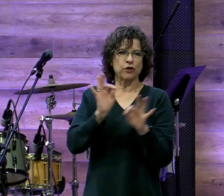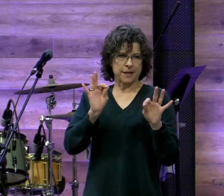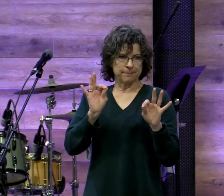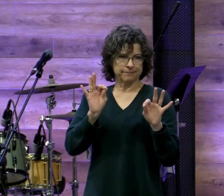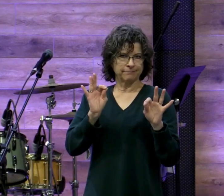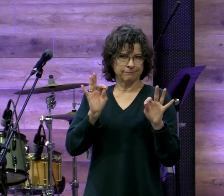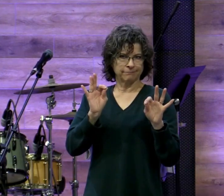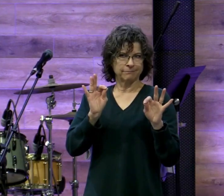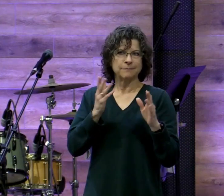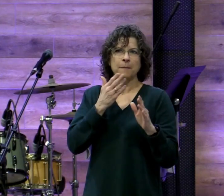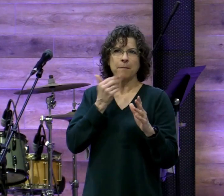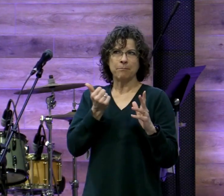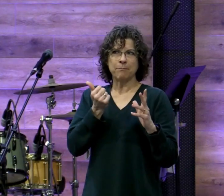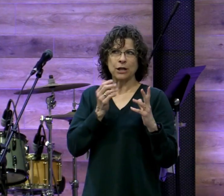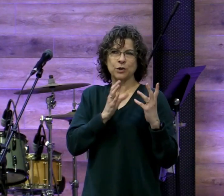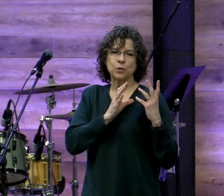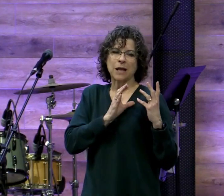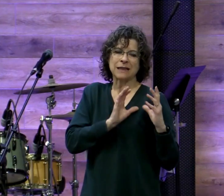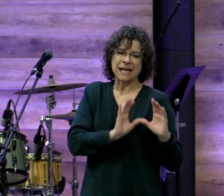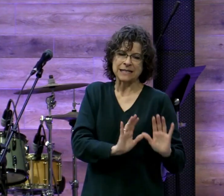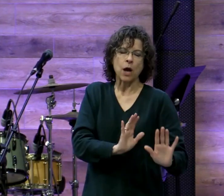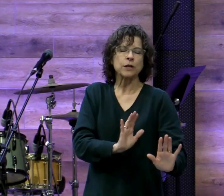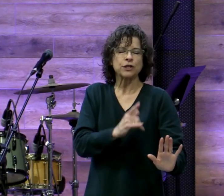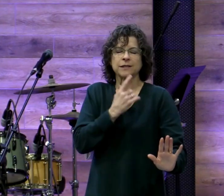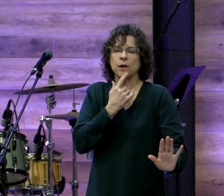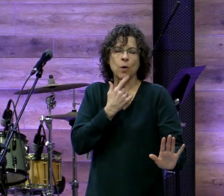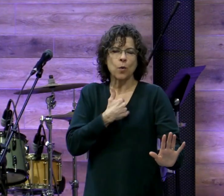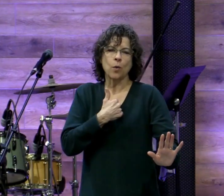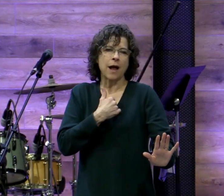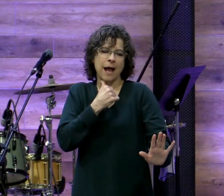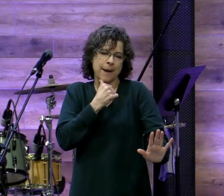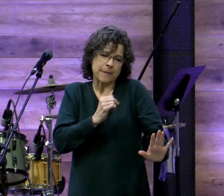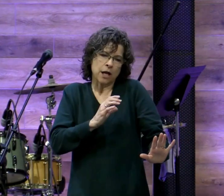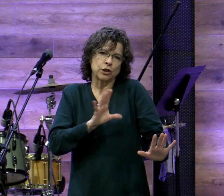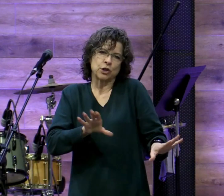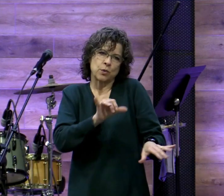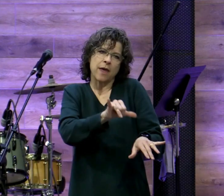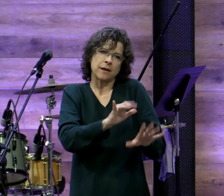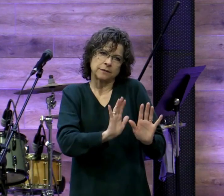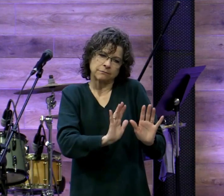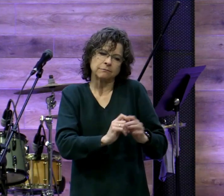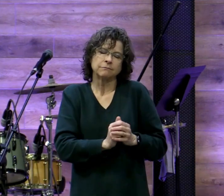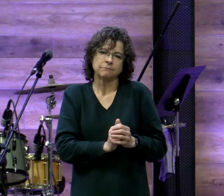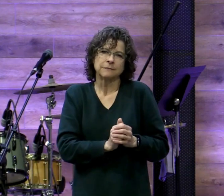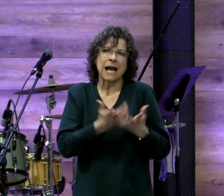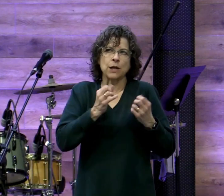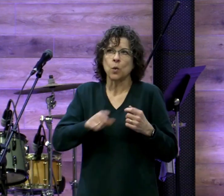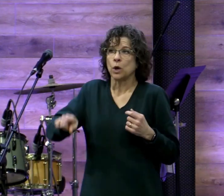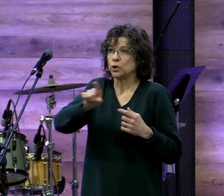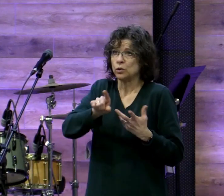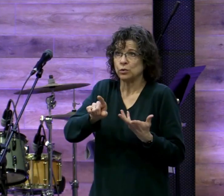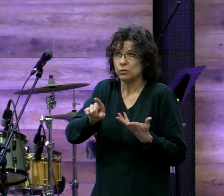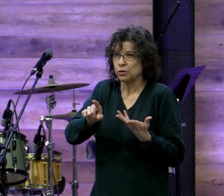in, or worse, causes someone in your community who struggles with that to fall into it again.